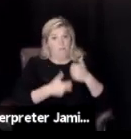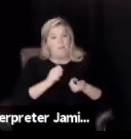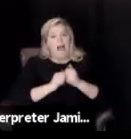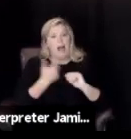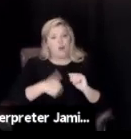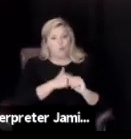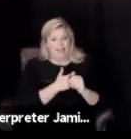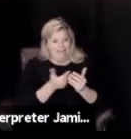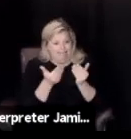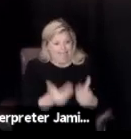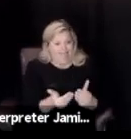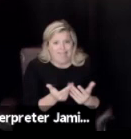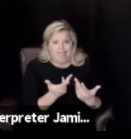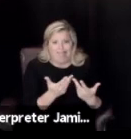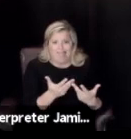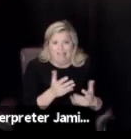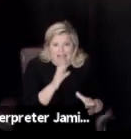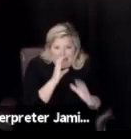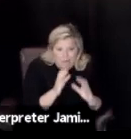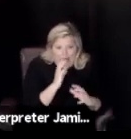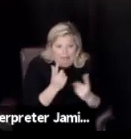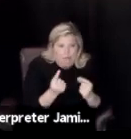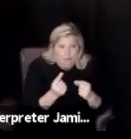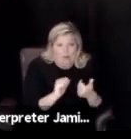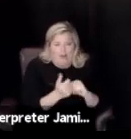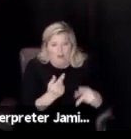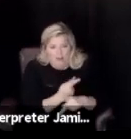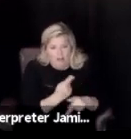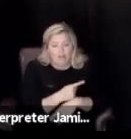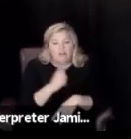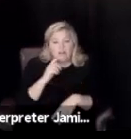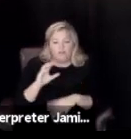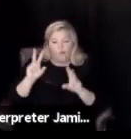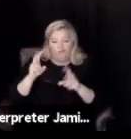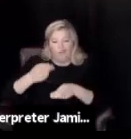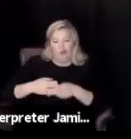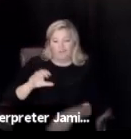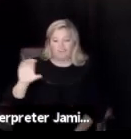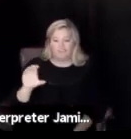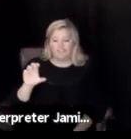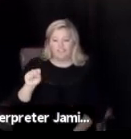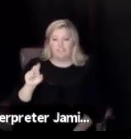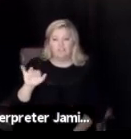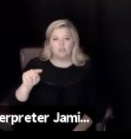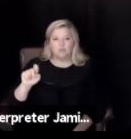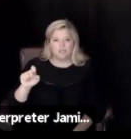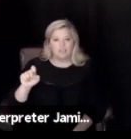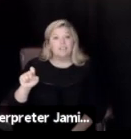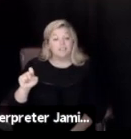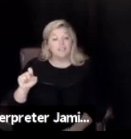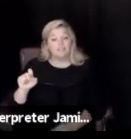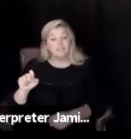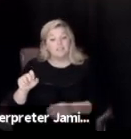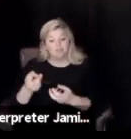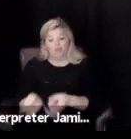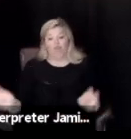thing about a CEO, when you get in that C-suite, they are strategic thinkers, and they're